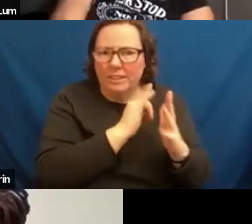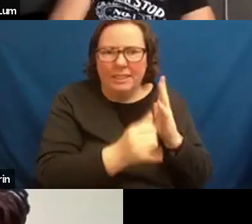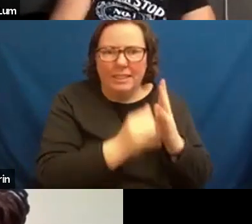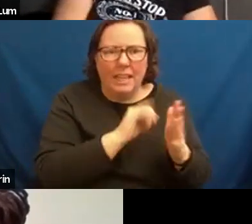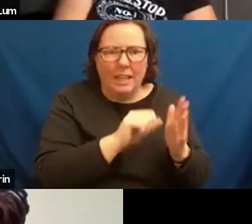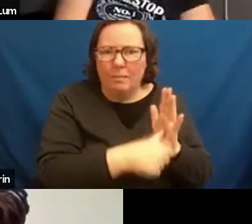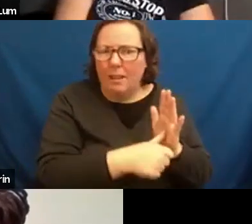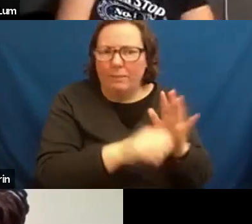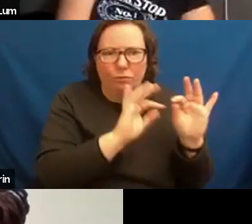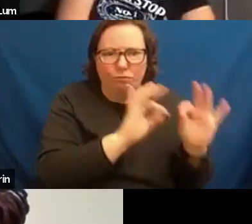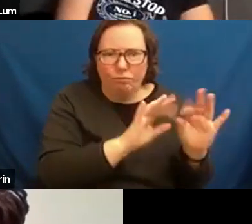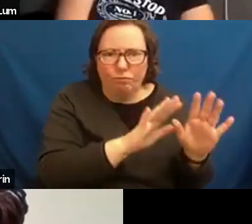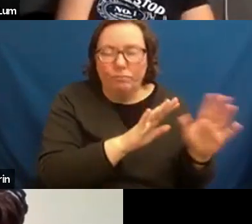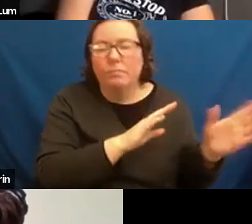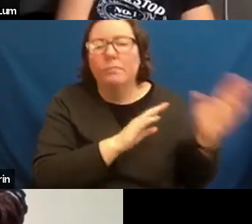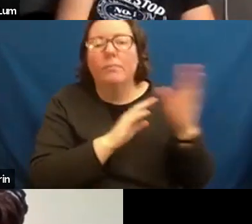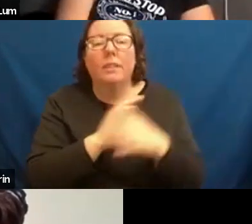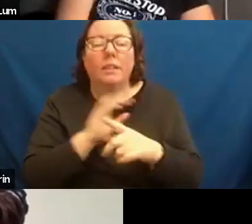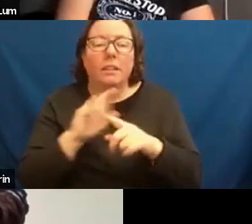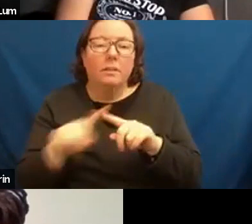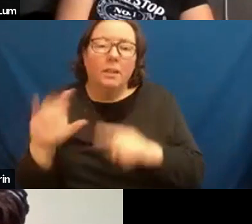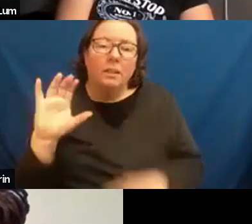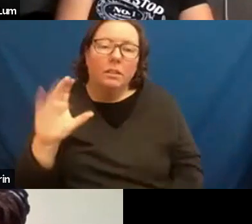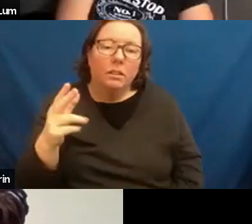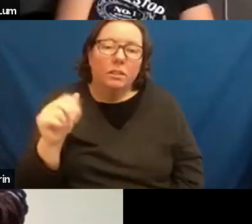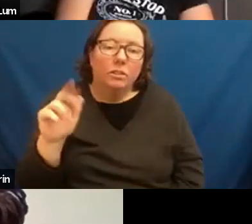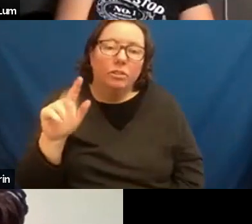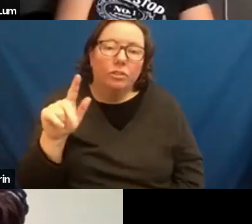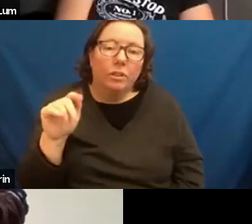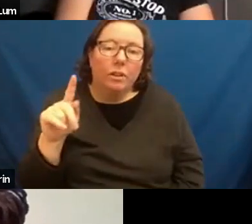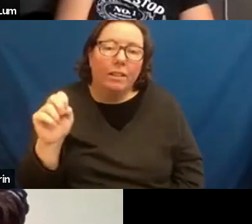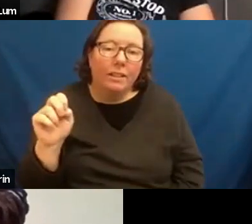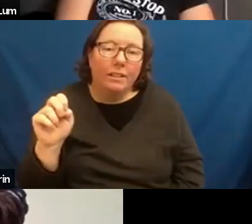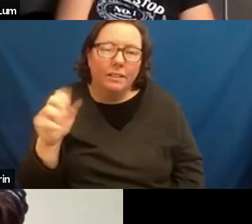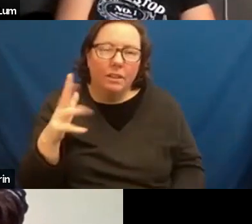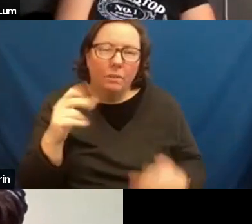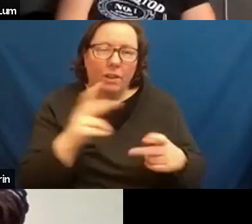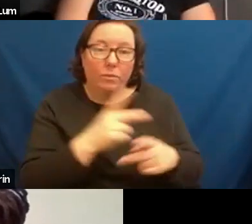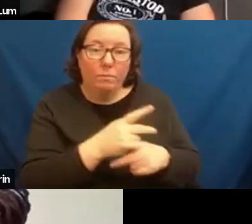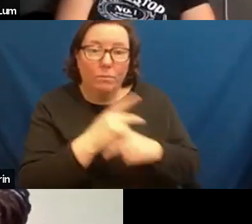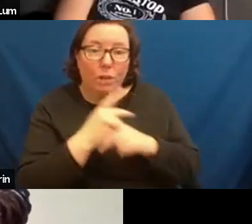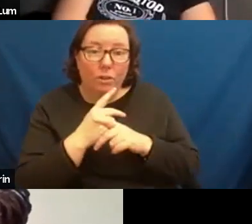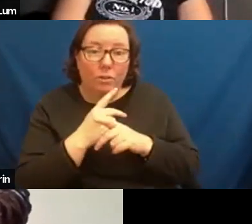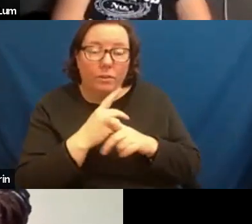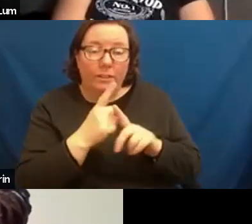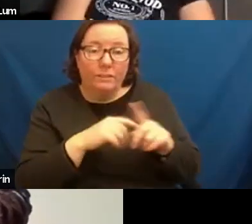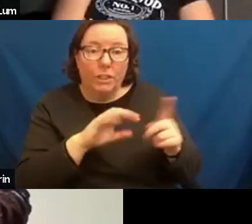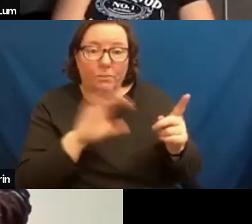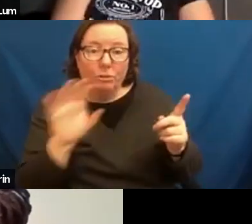when Charlotte was seeking to borrow and learn from